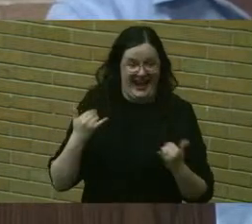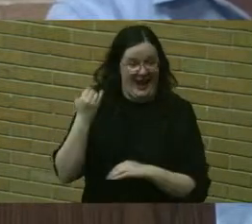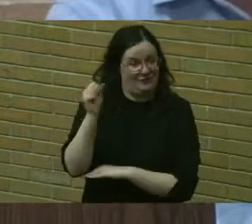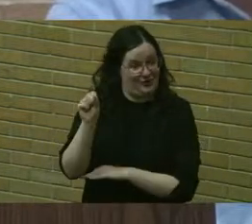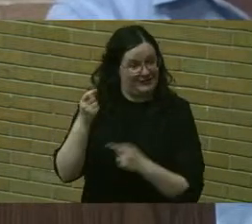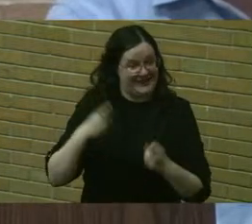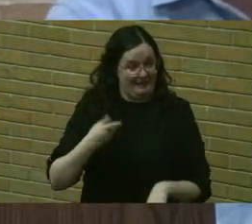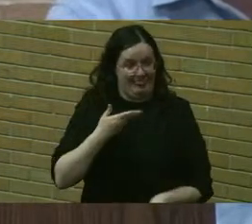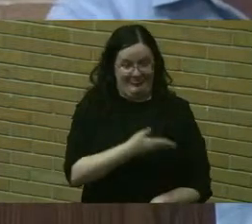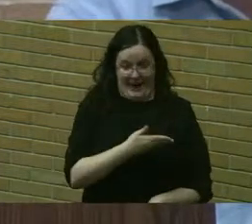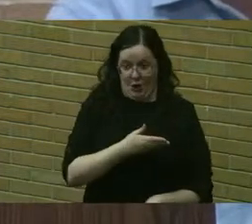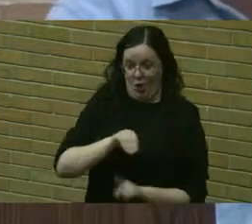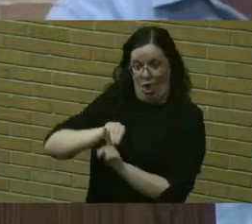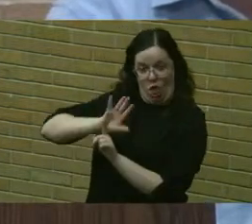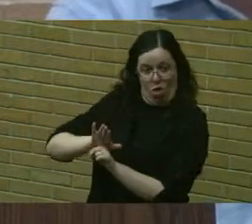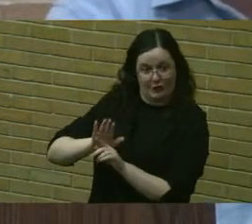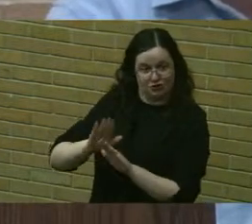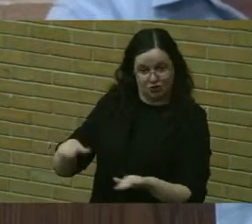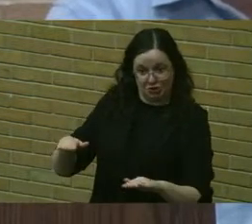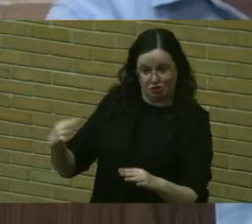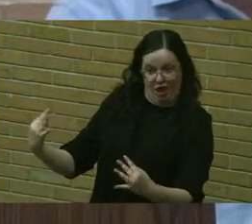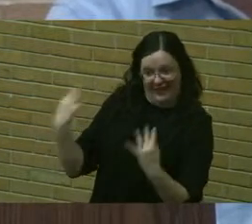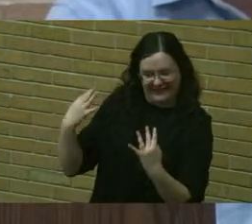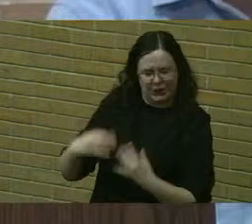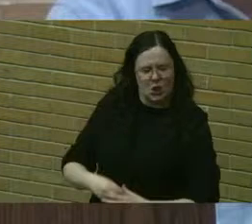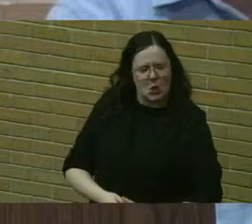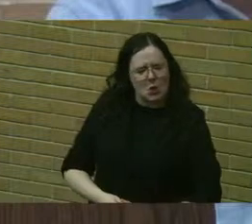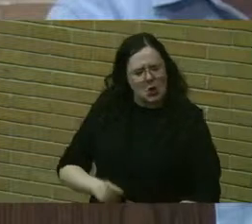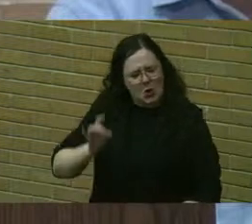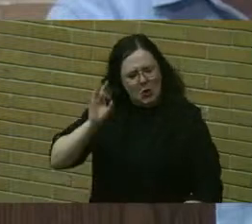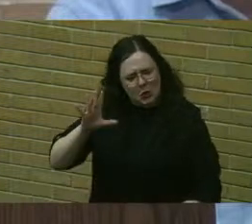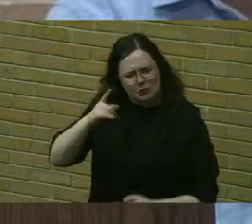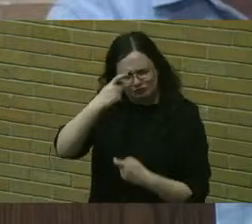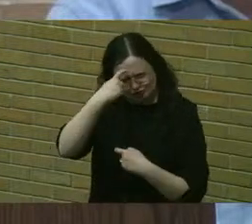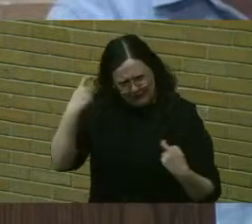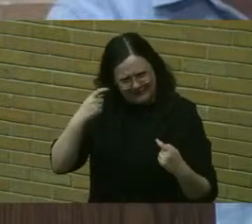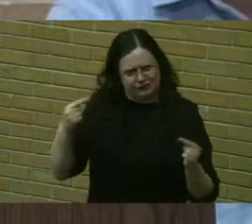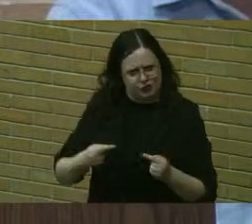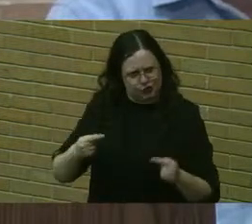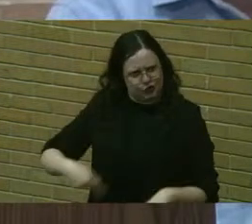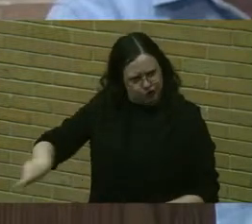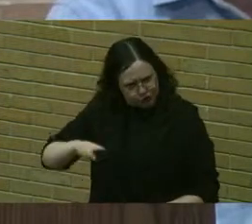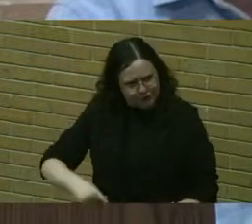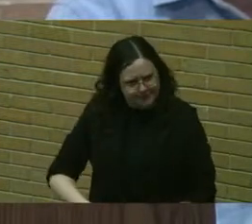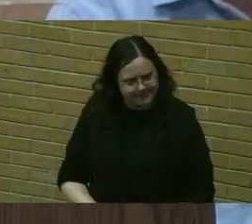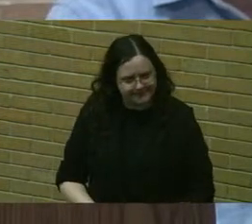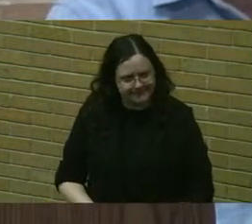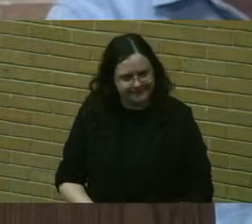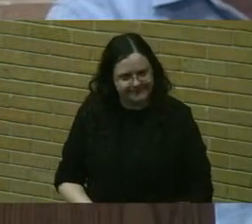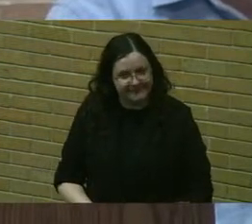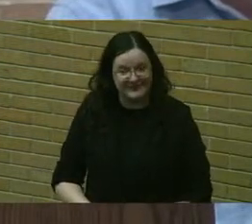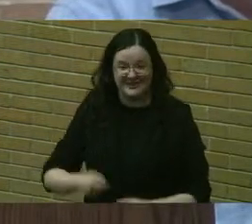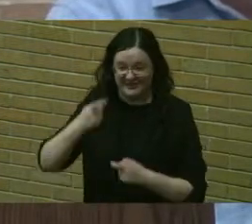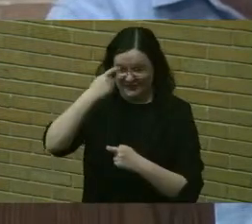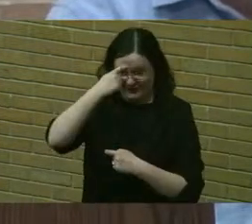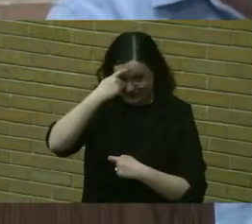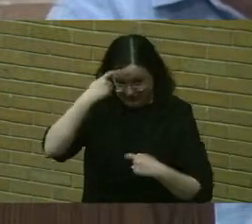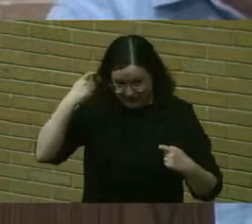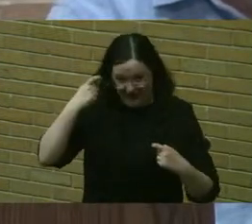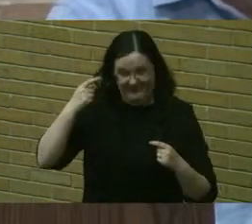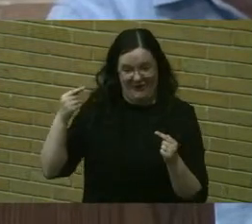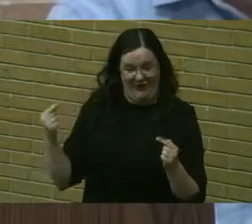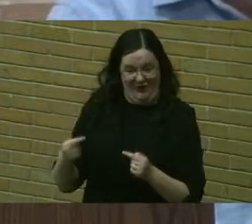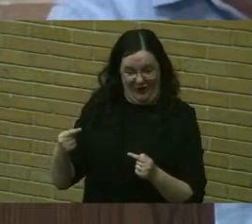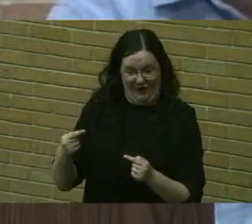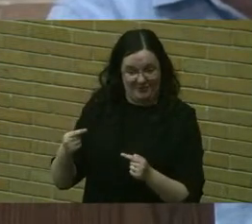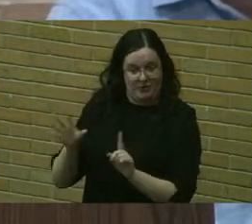in front of our children is traumatizing and harmful to them. Trauma and harm can last